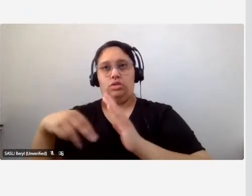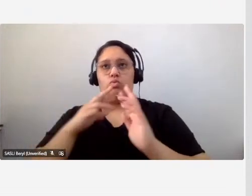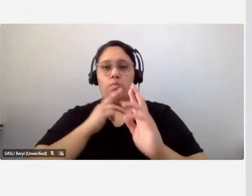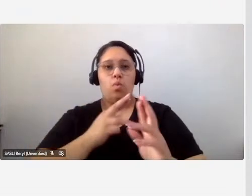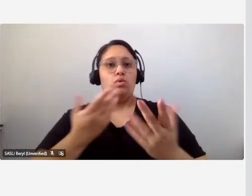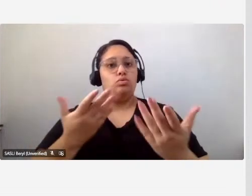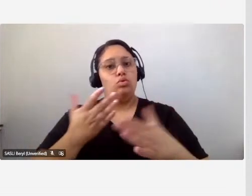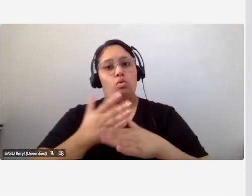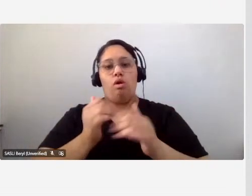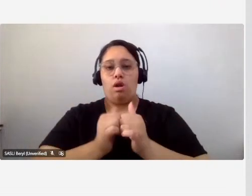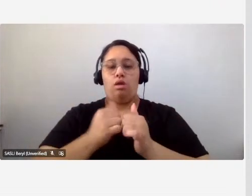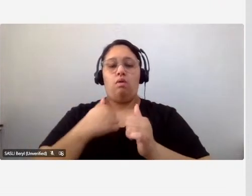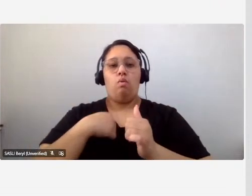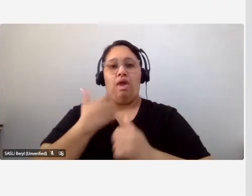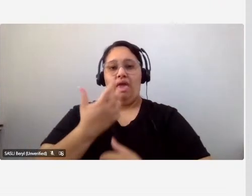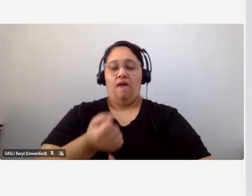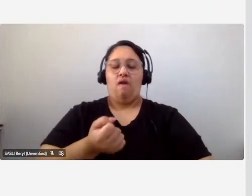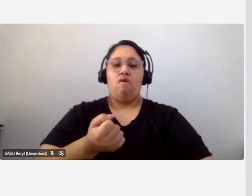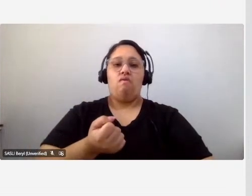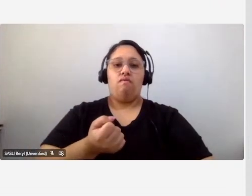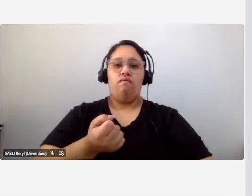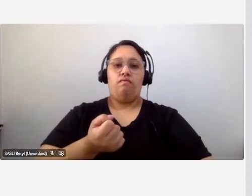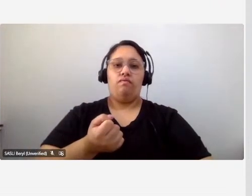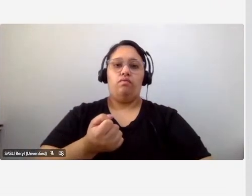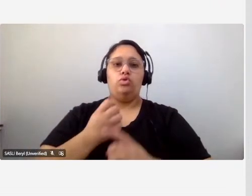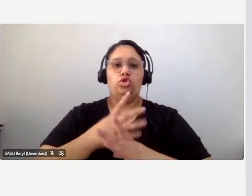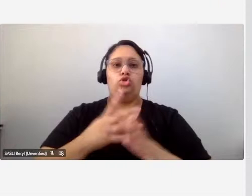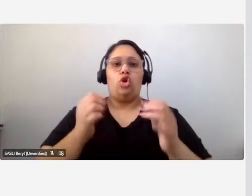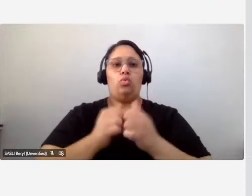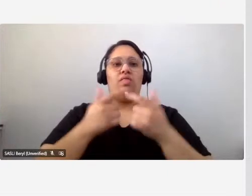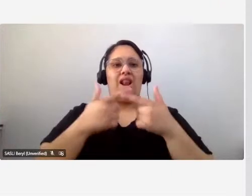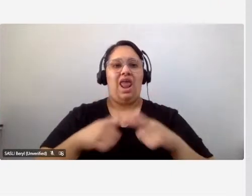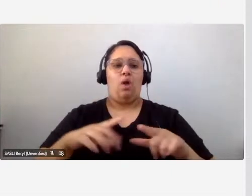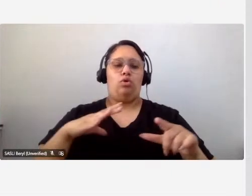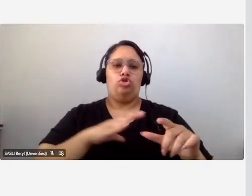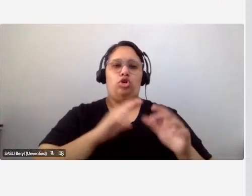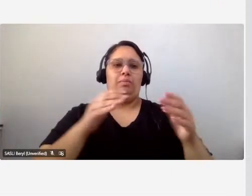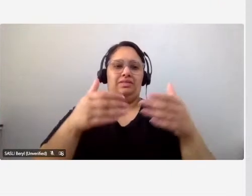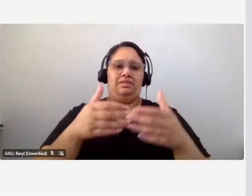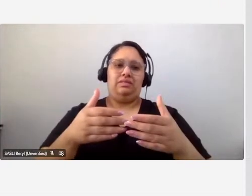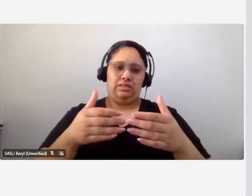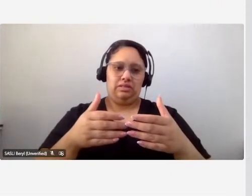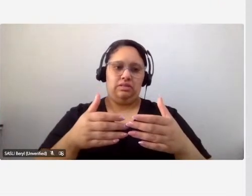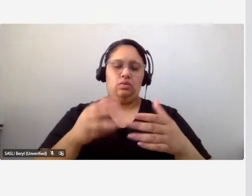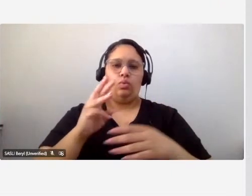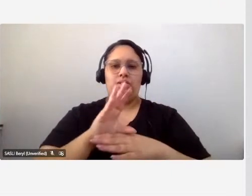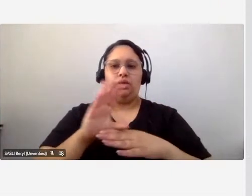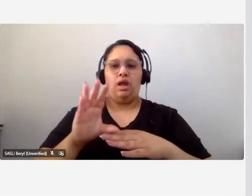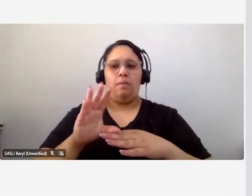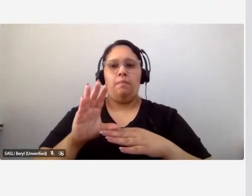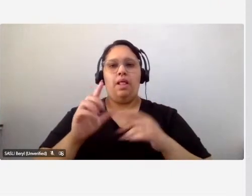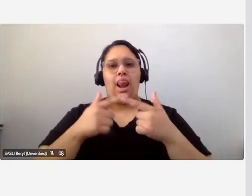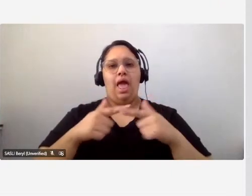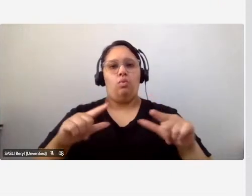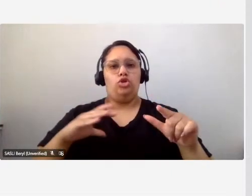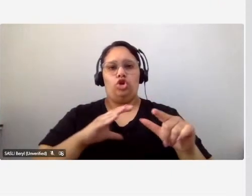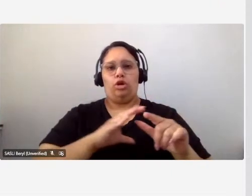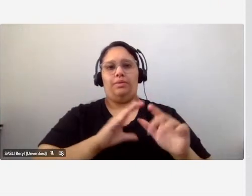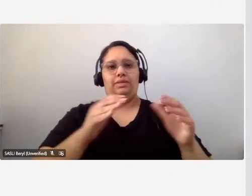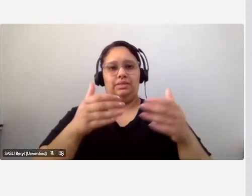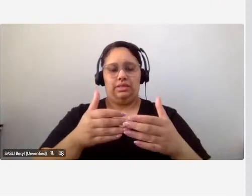colleagues, we have let's start with the Language Committee, the Western Cape Language